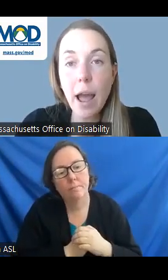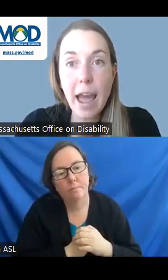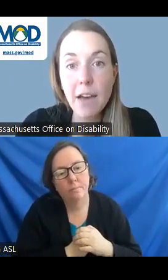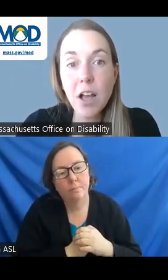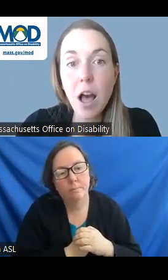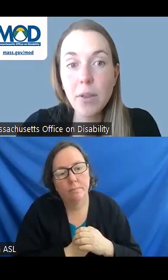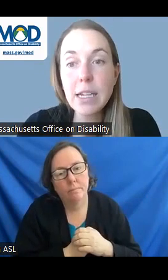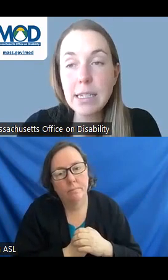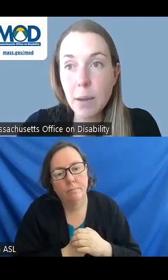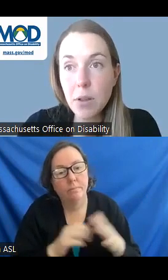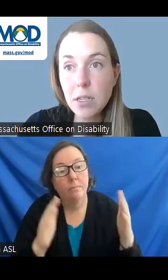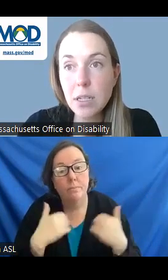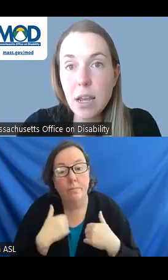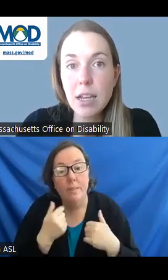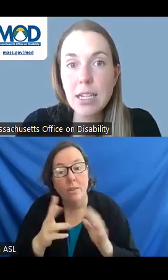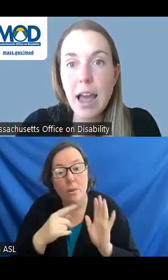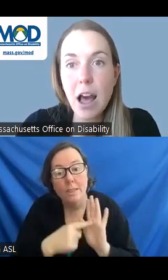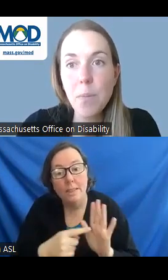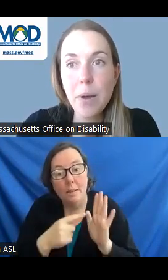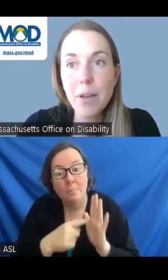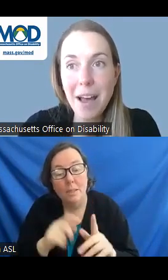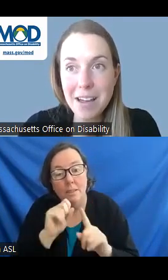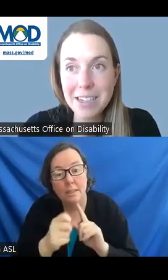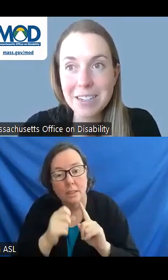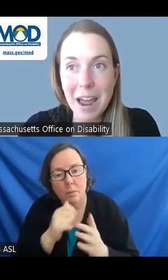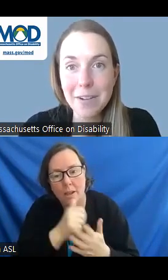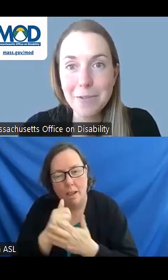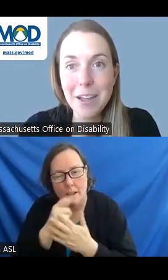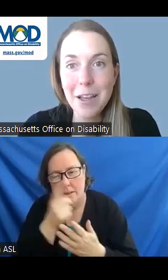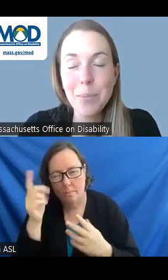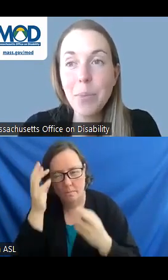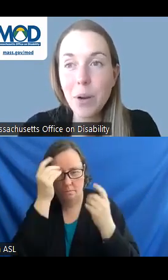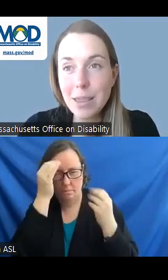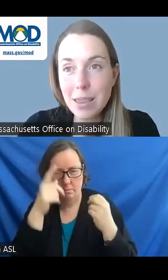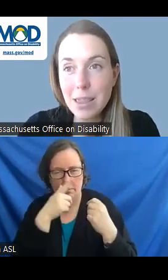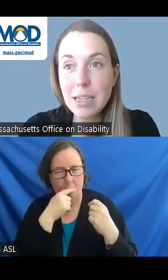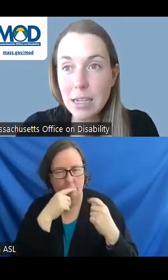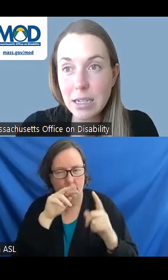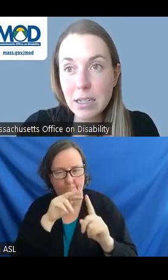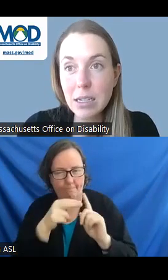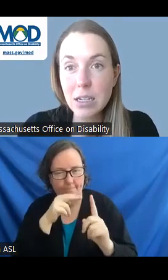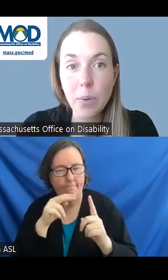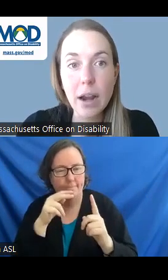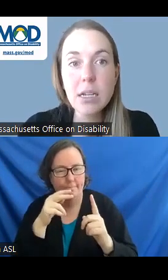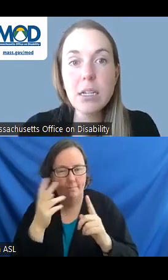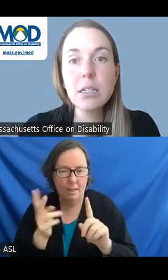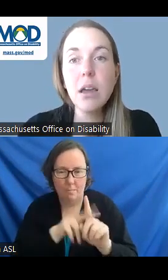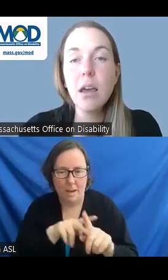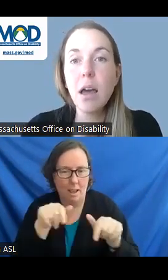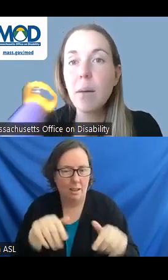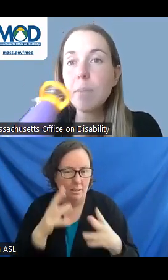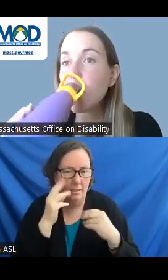So I have a couple of examples to help us kind of put these ideas into